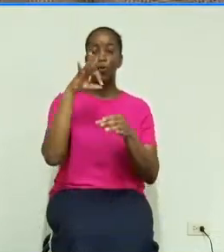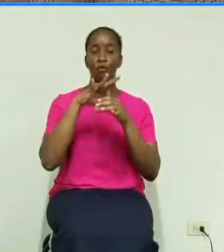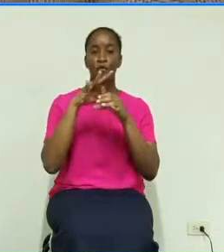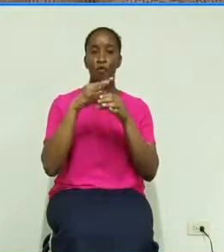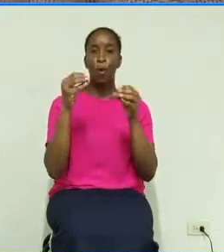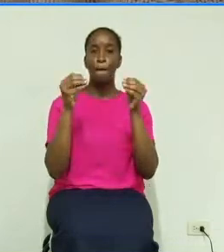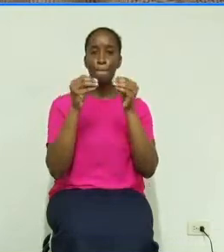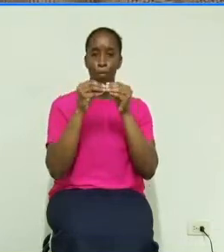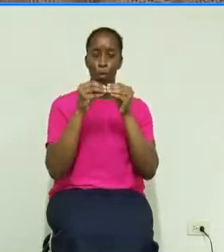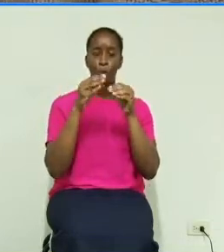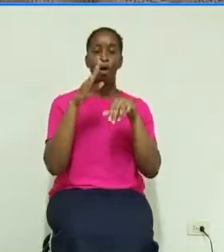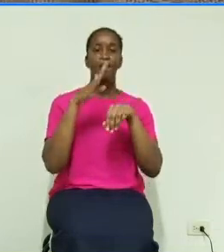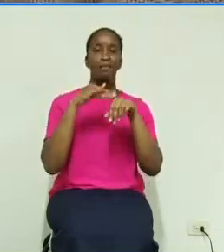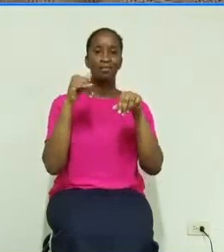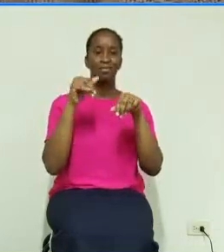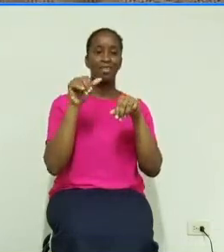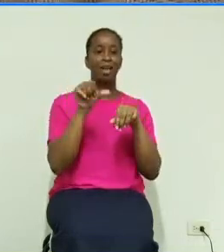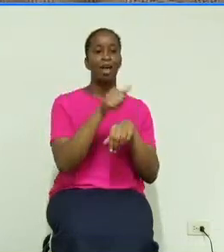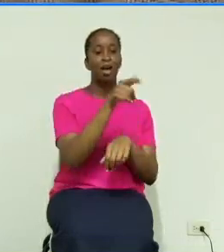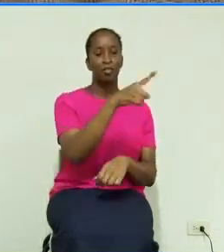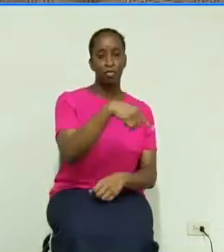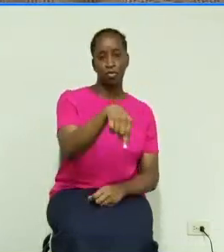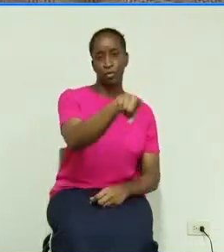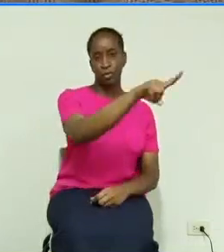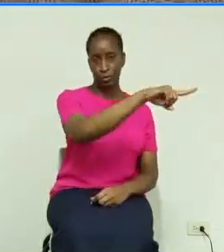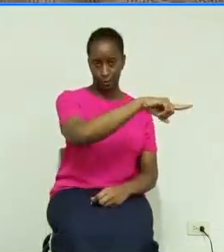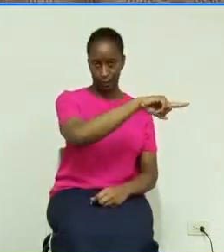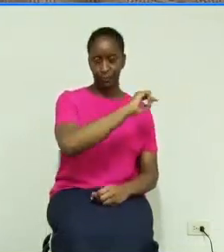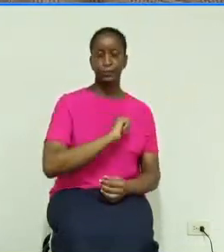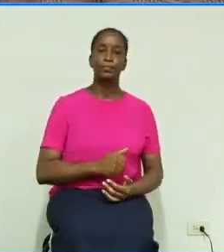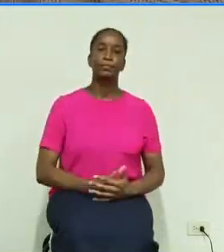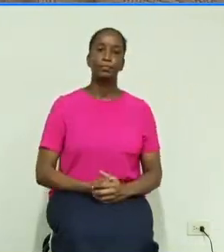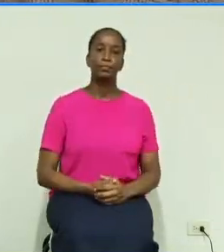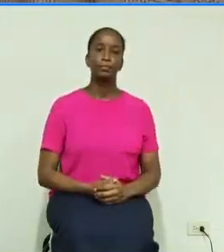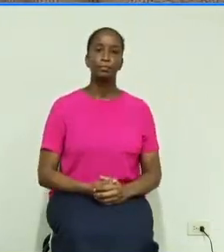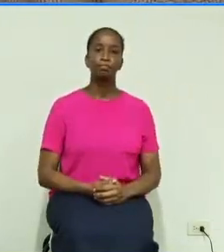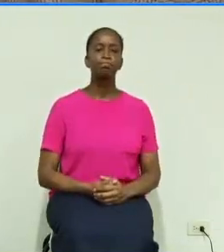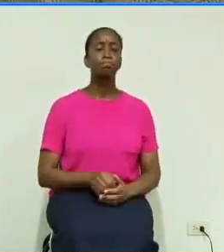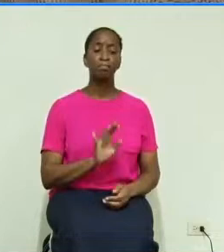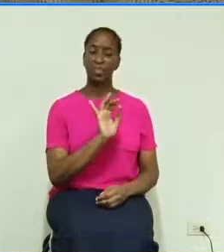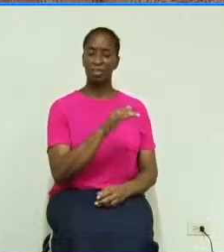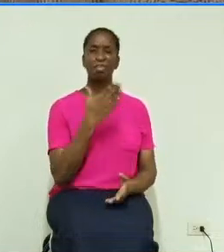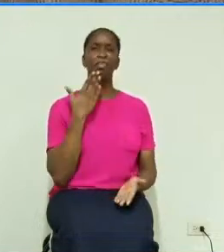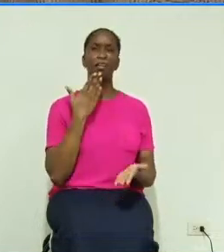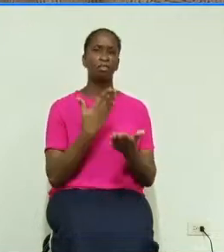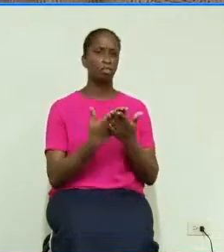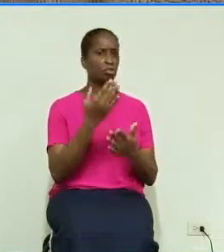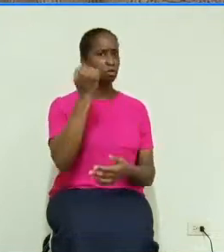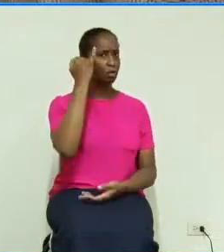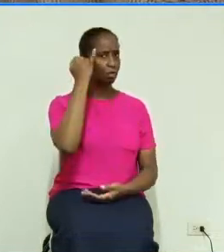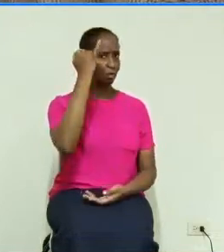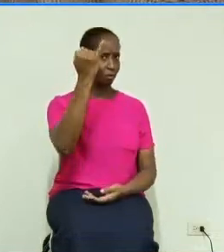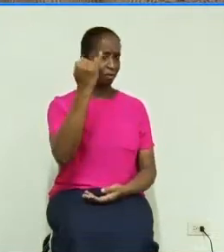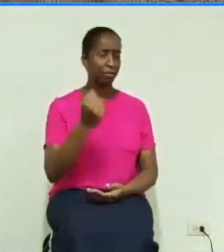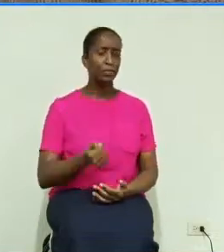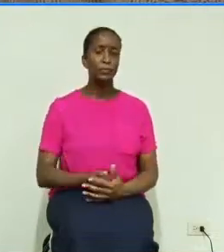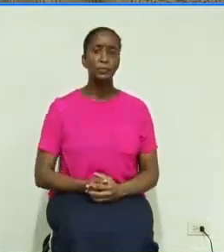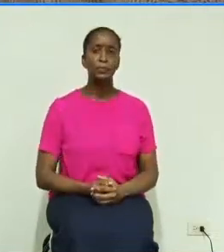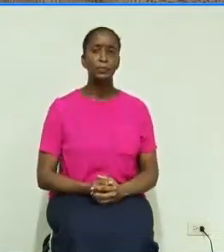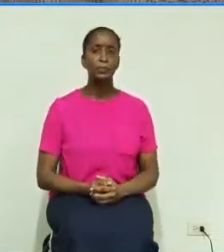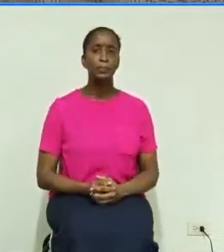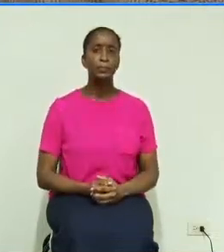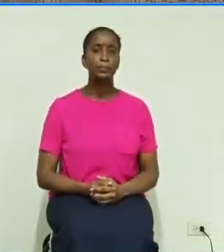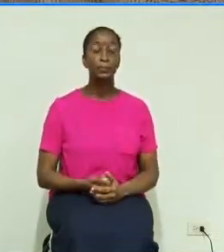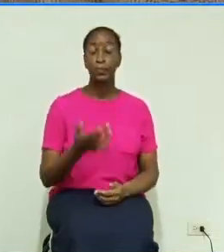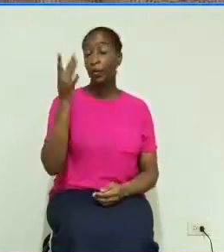think it makes for very good common sense, that you cannot and should not